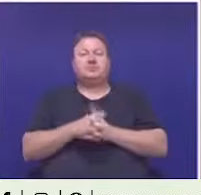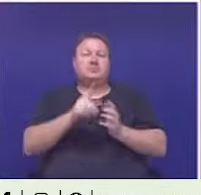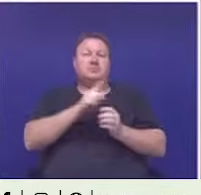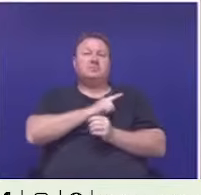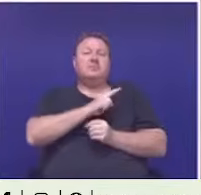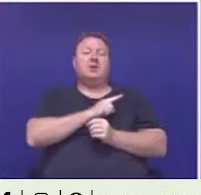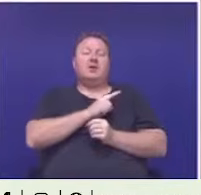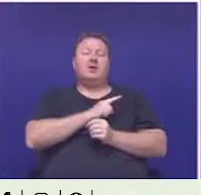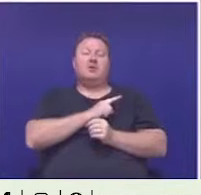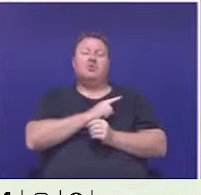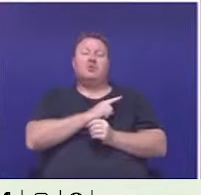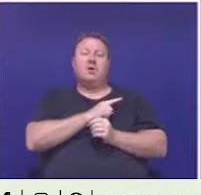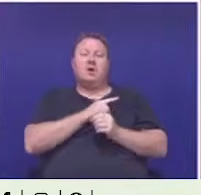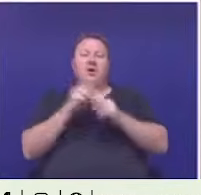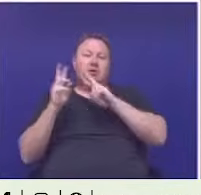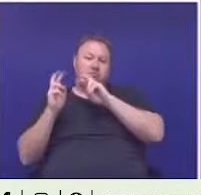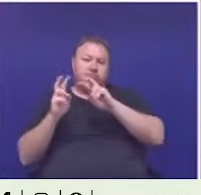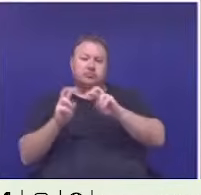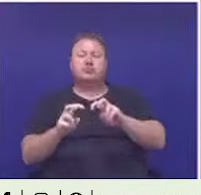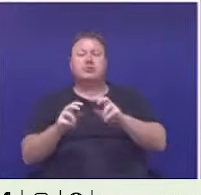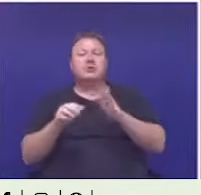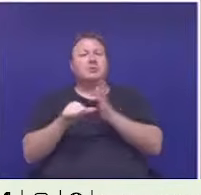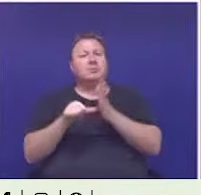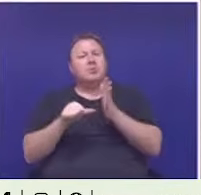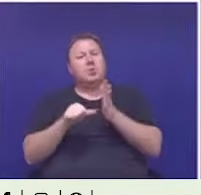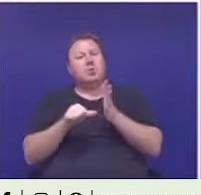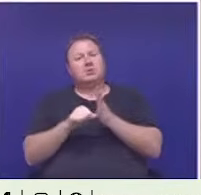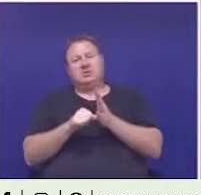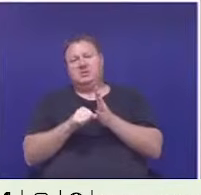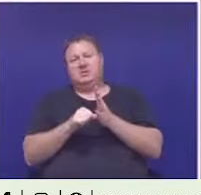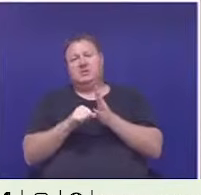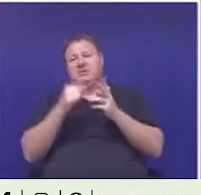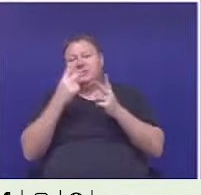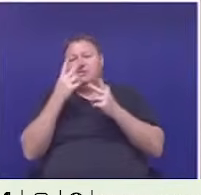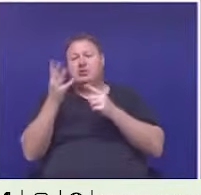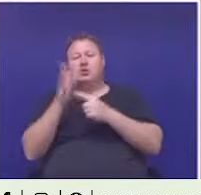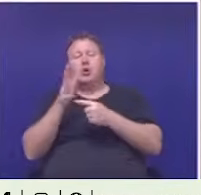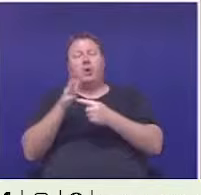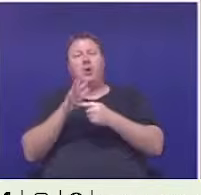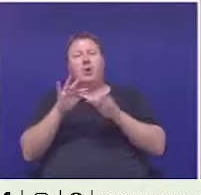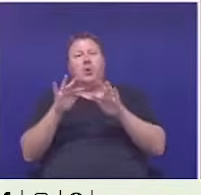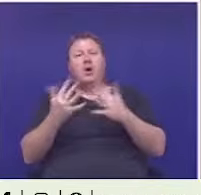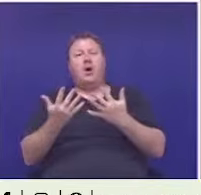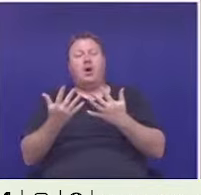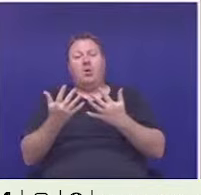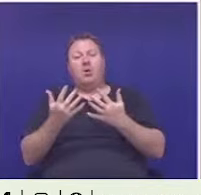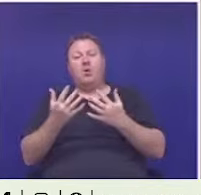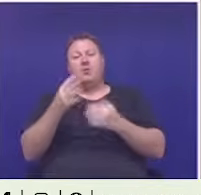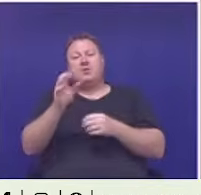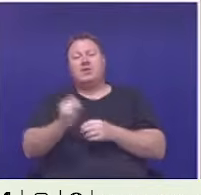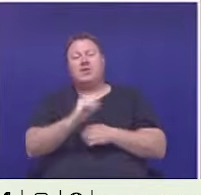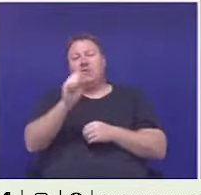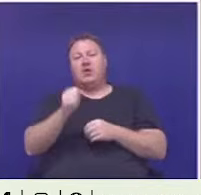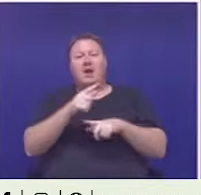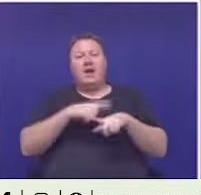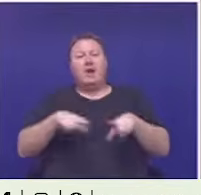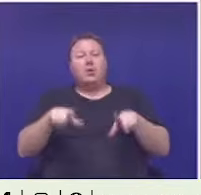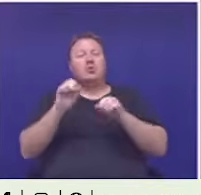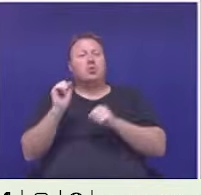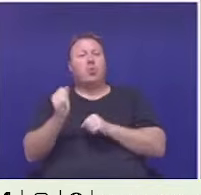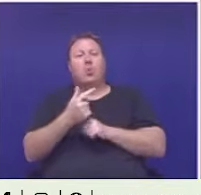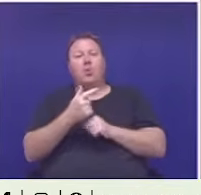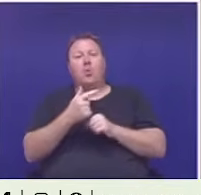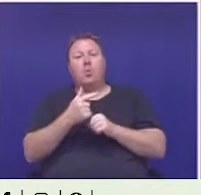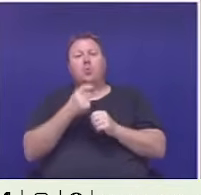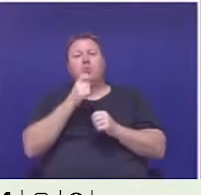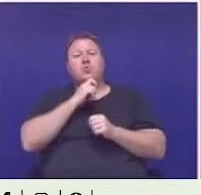are important, because they're instructive to us about how do we utilize South African all South African languages to make sure that children